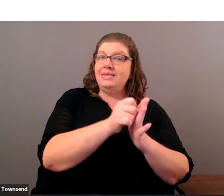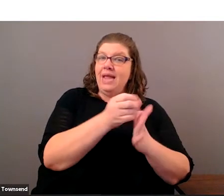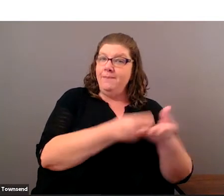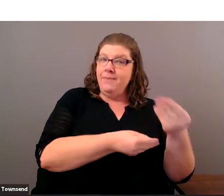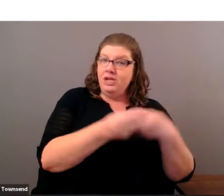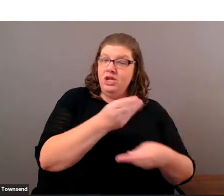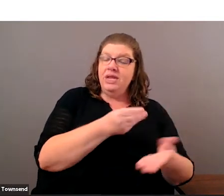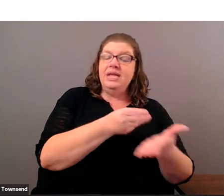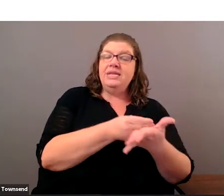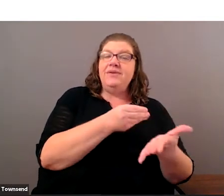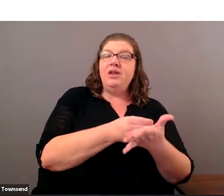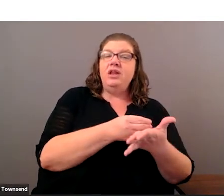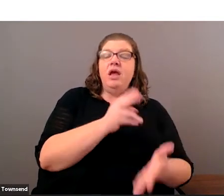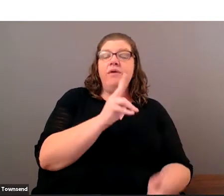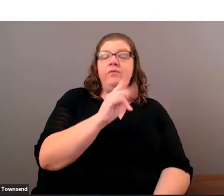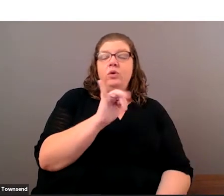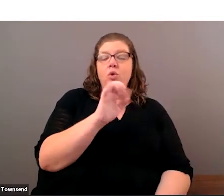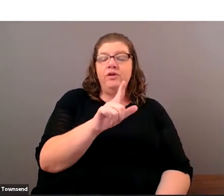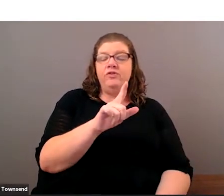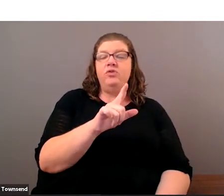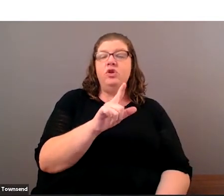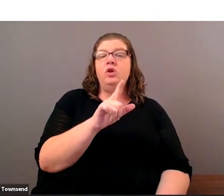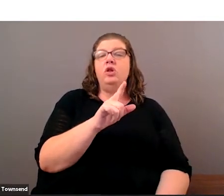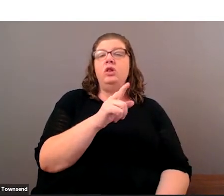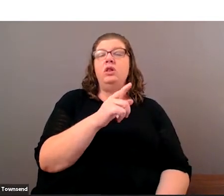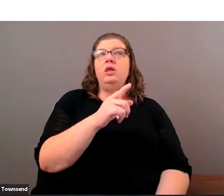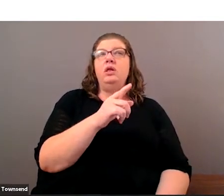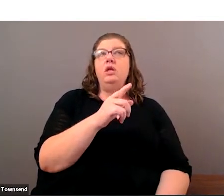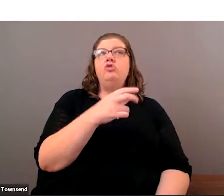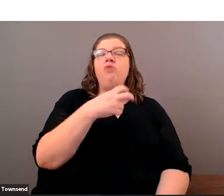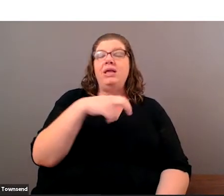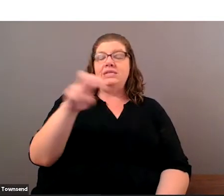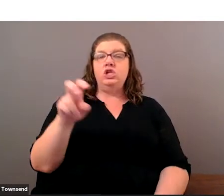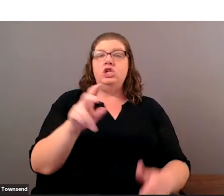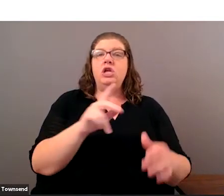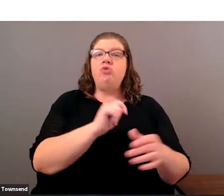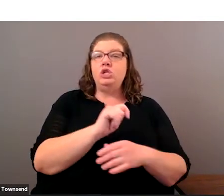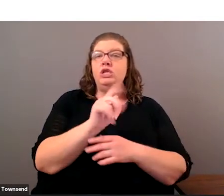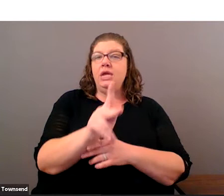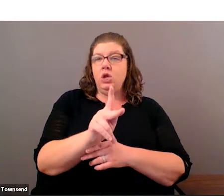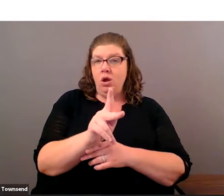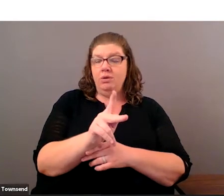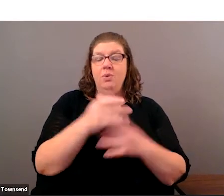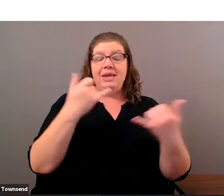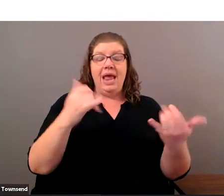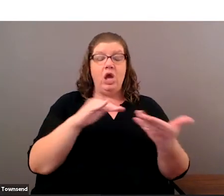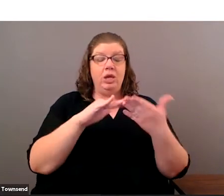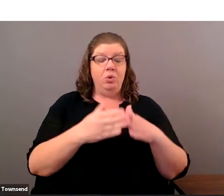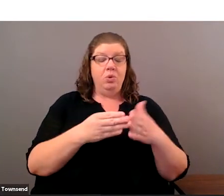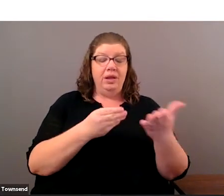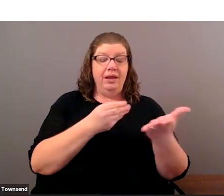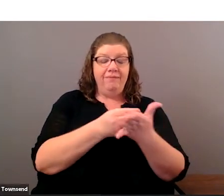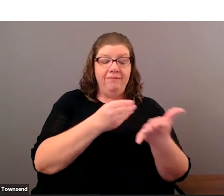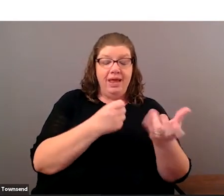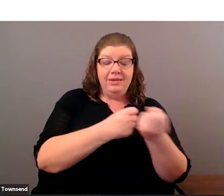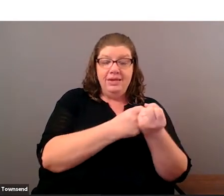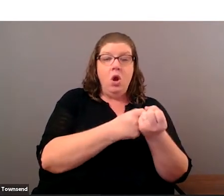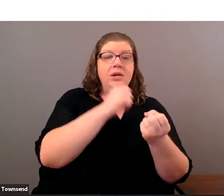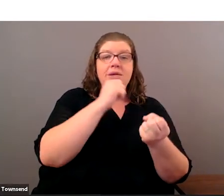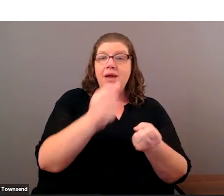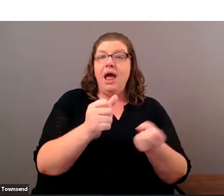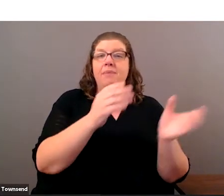of universal transition kindergarten. Currently, community-funded districts are not slated to receive such funding.